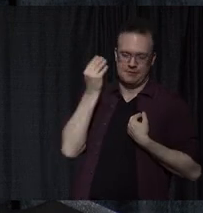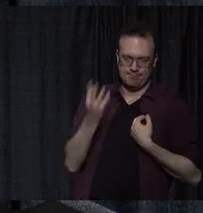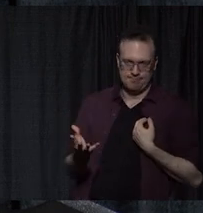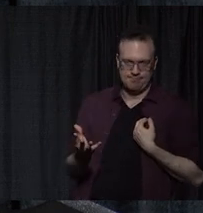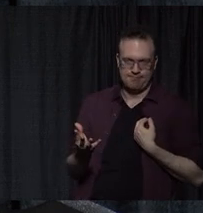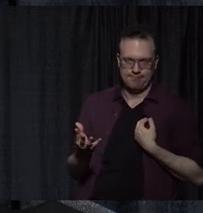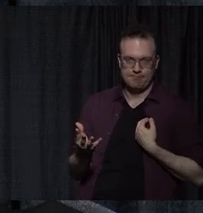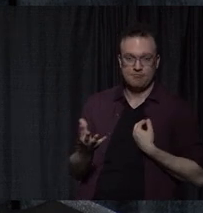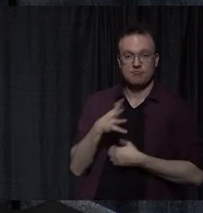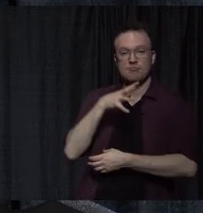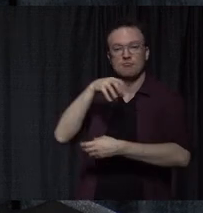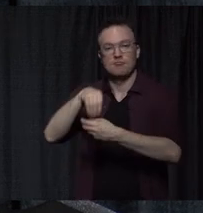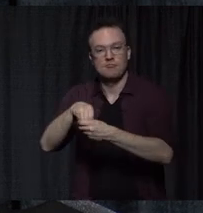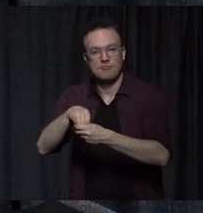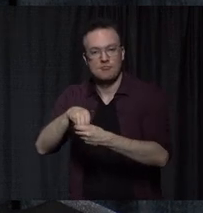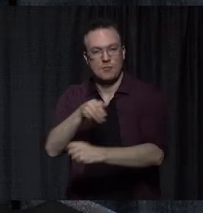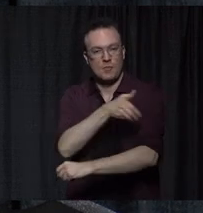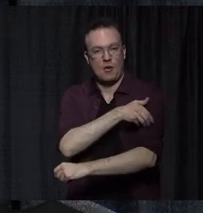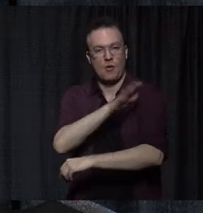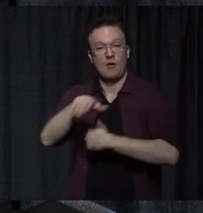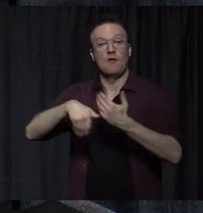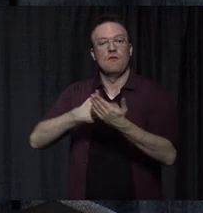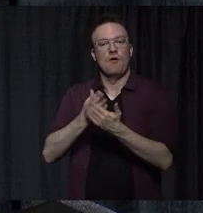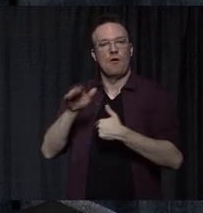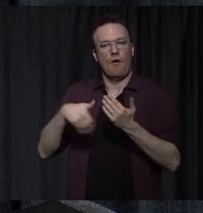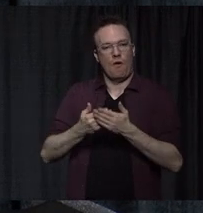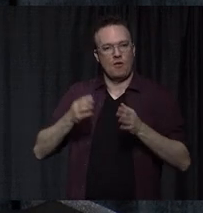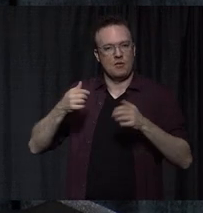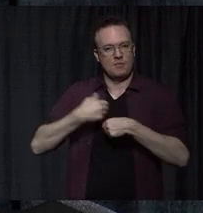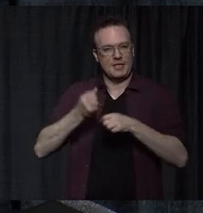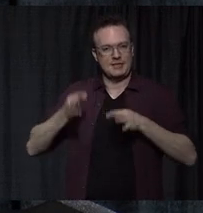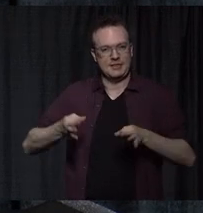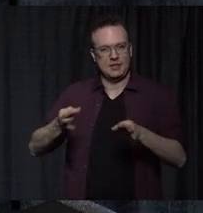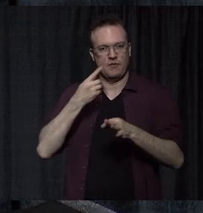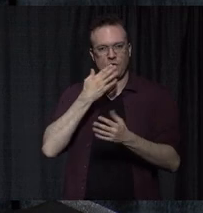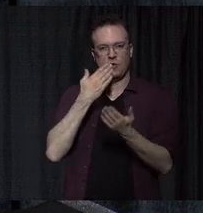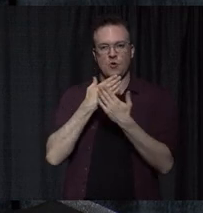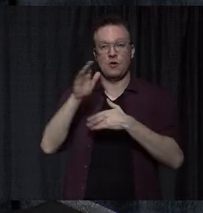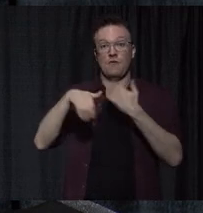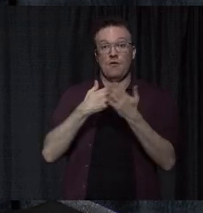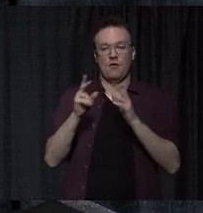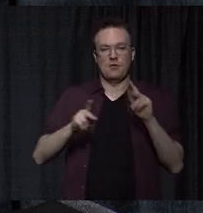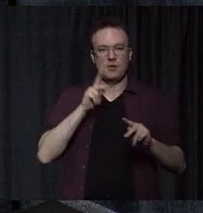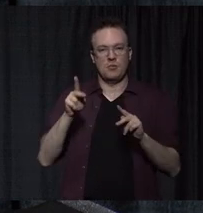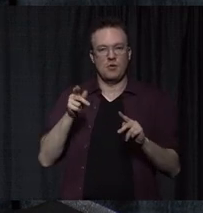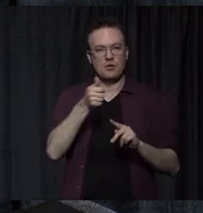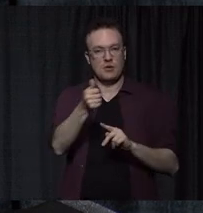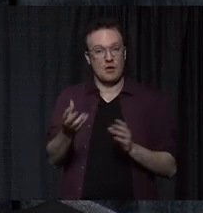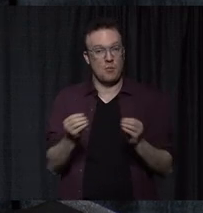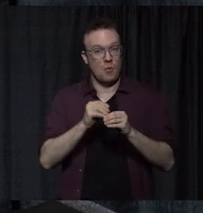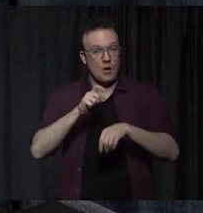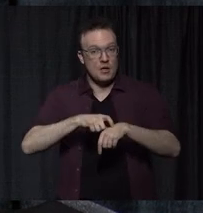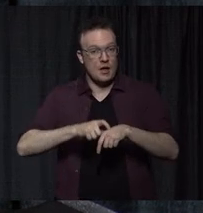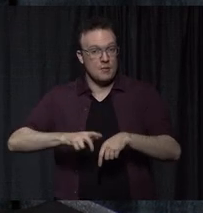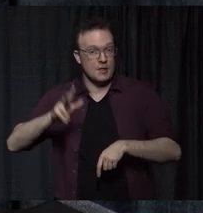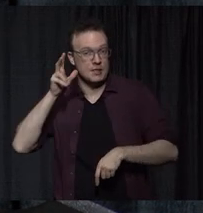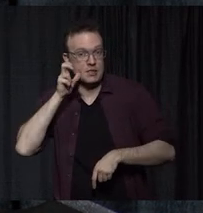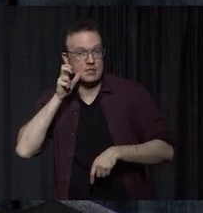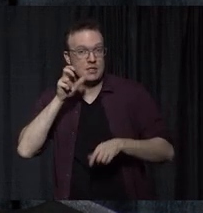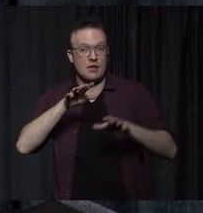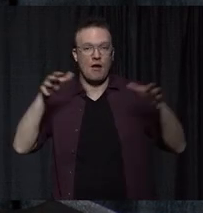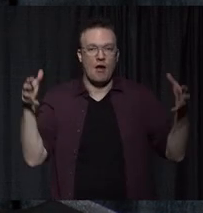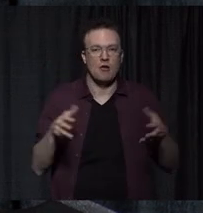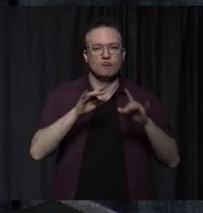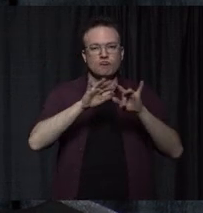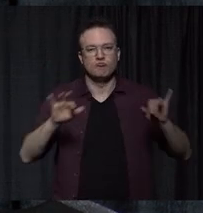decision-making for the good of the whole. They spend more time listening and gathering diverse